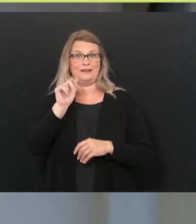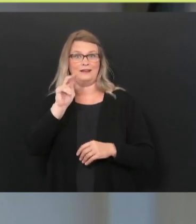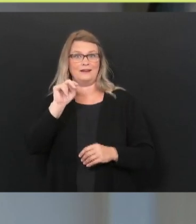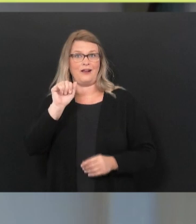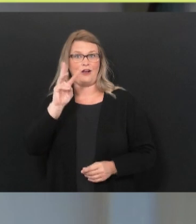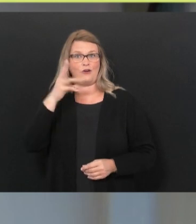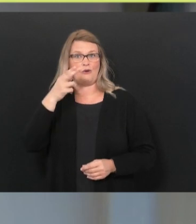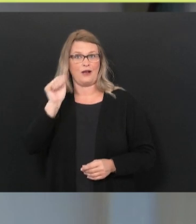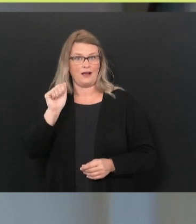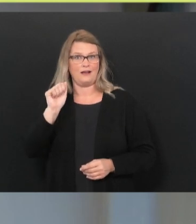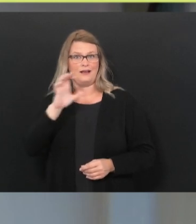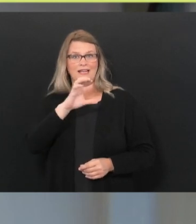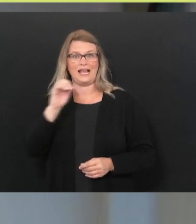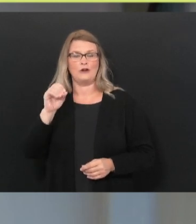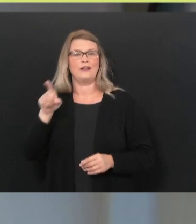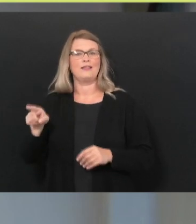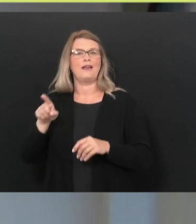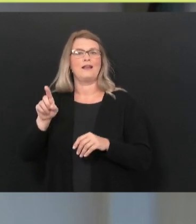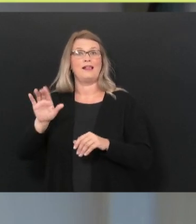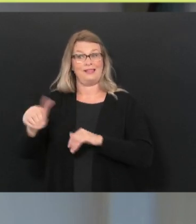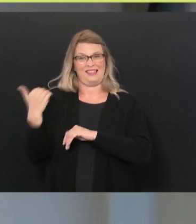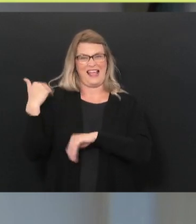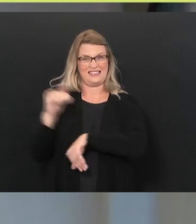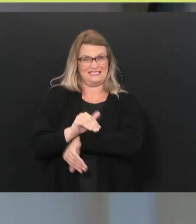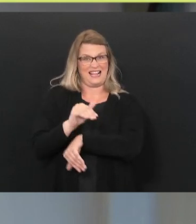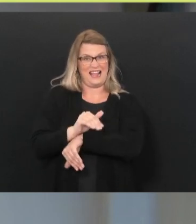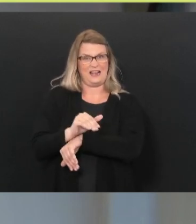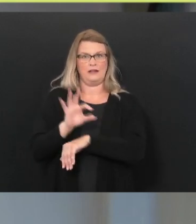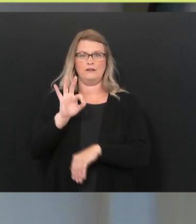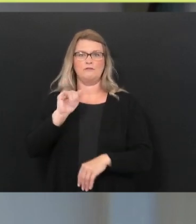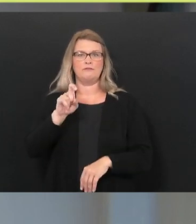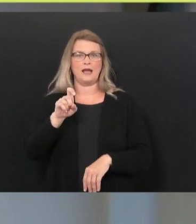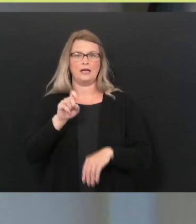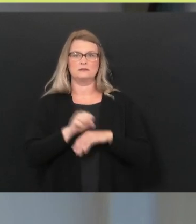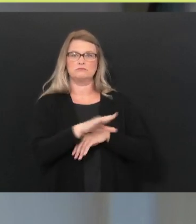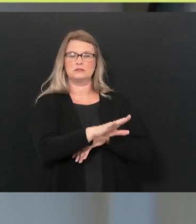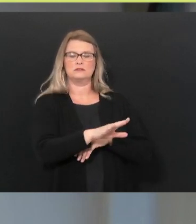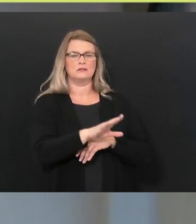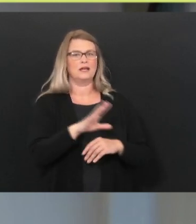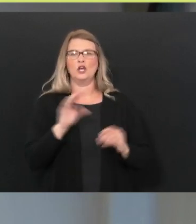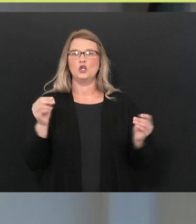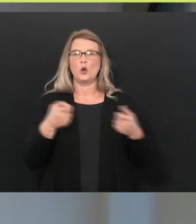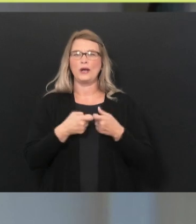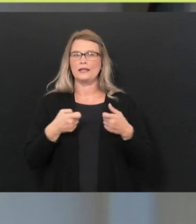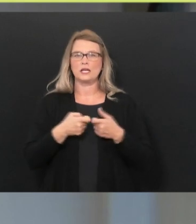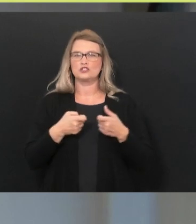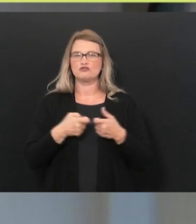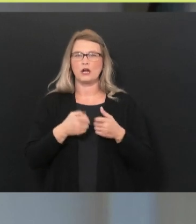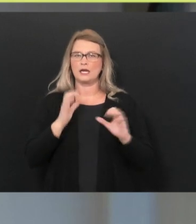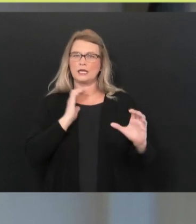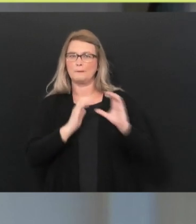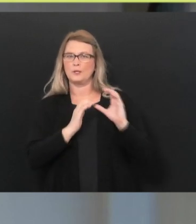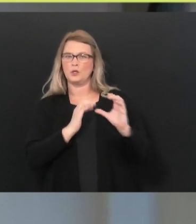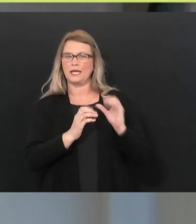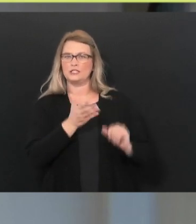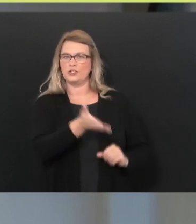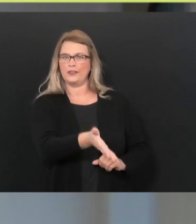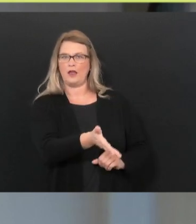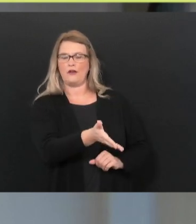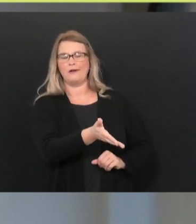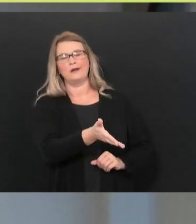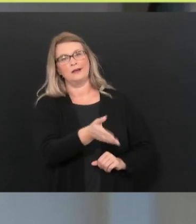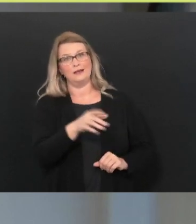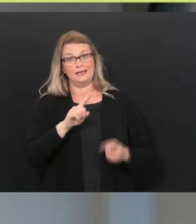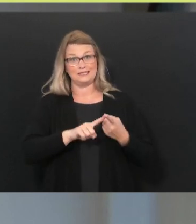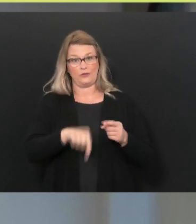they faxed that information in late last night. There was no electronic entering of the information until